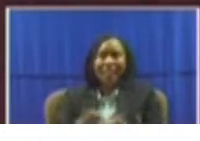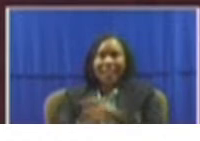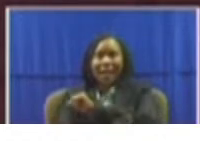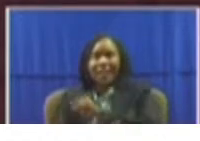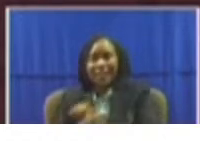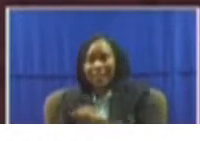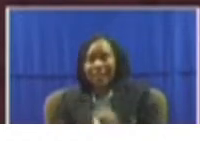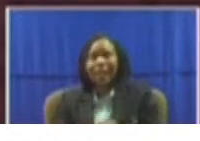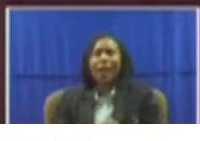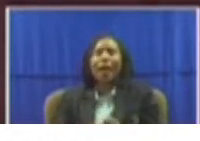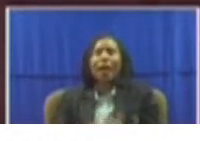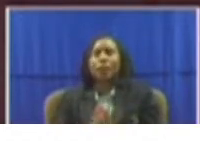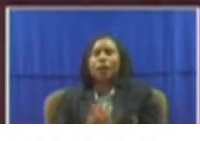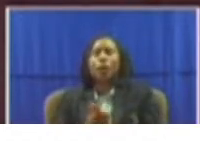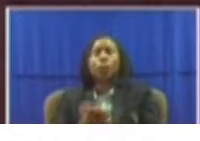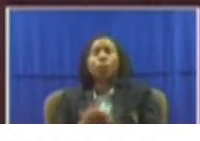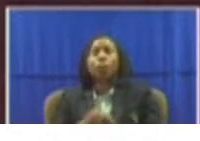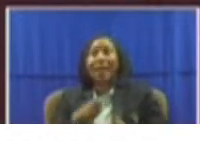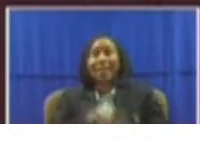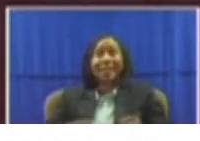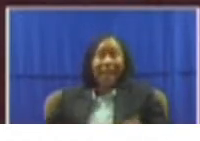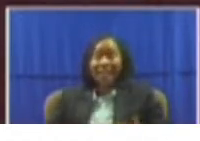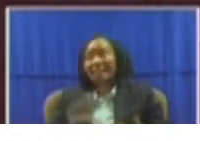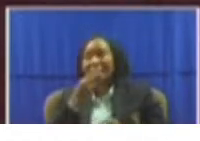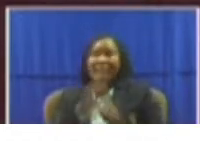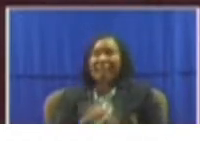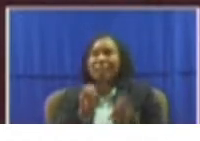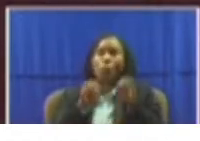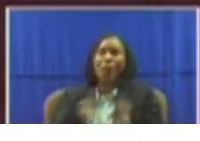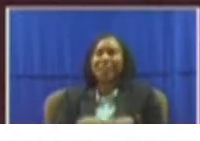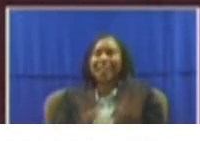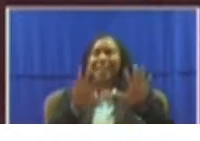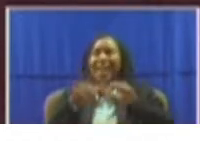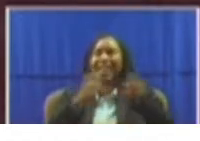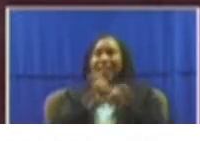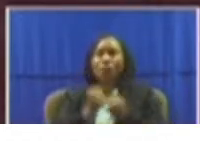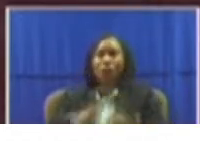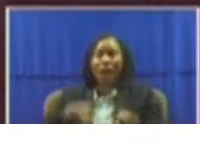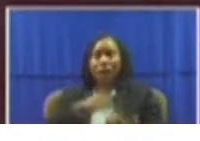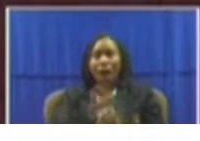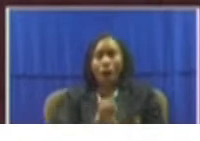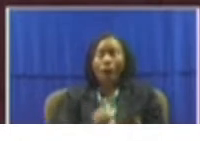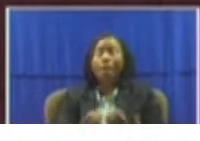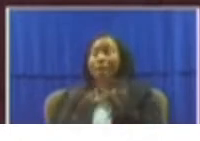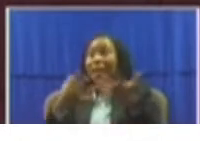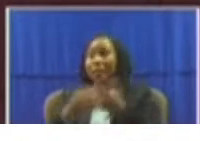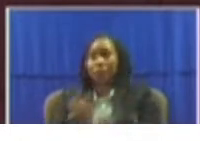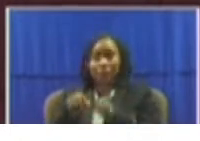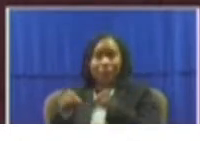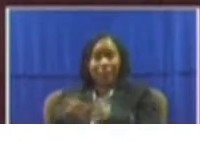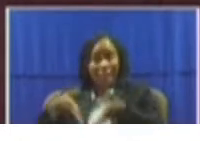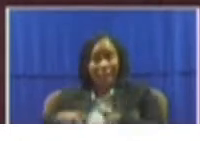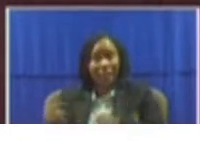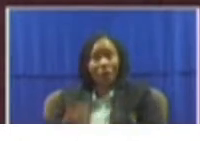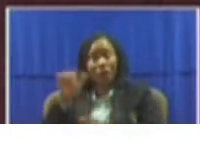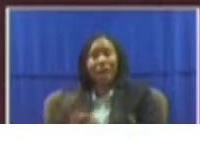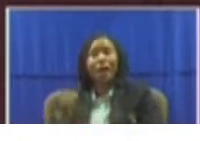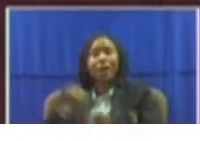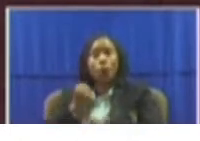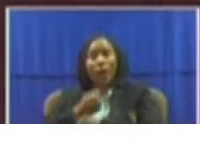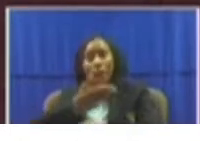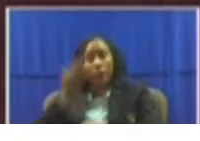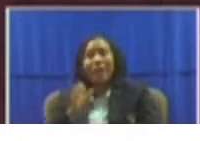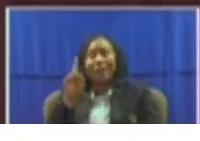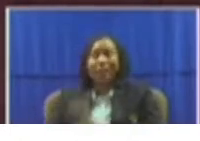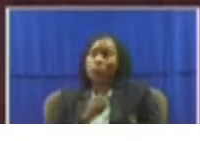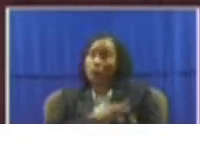was the 9 wasted years. To the millions of South Africans out there who are without work, for them that was a painful decade. That was not